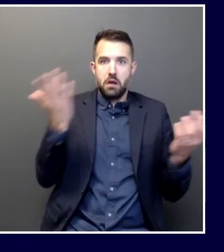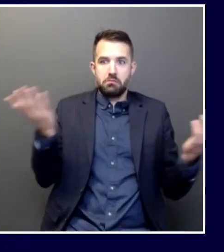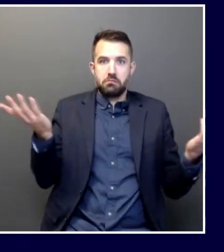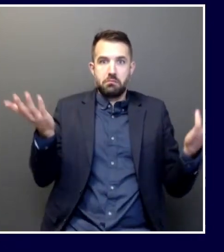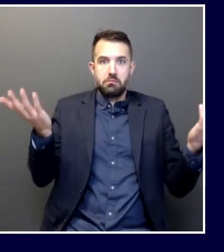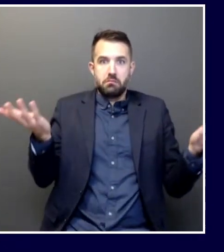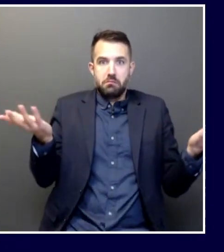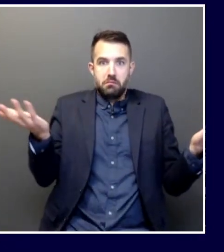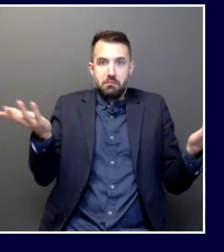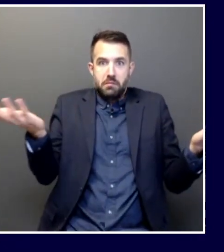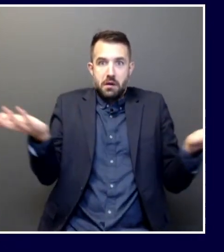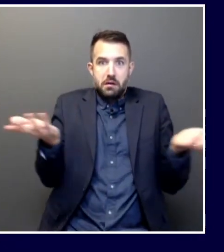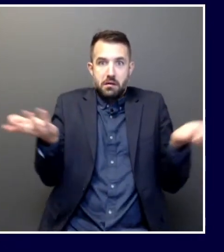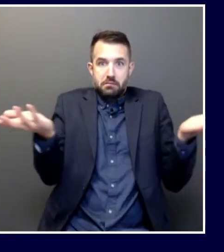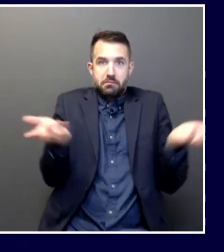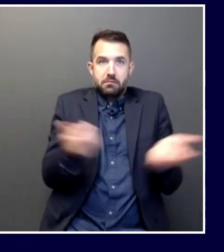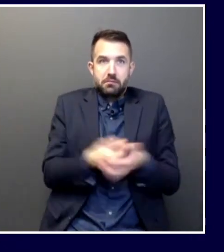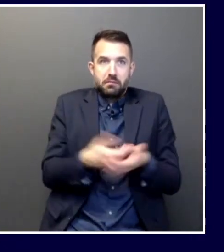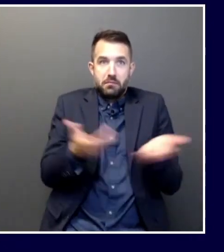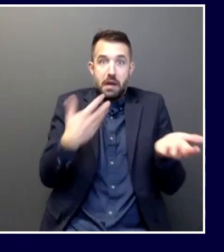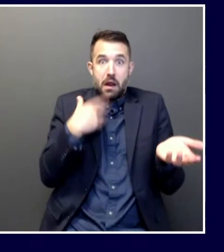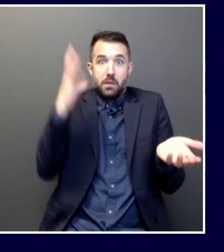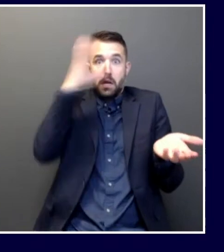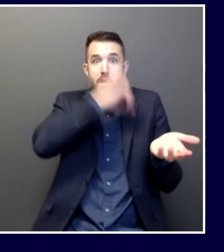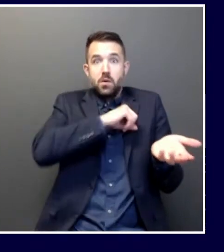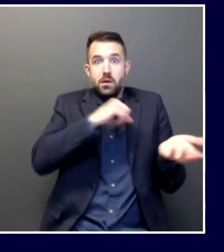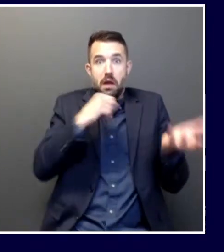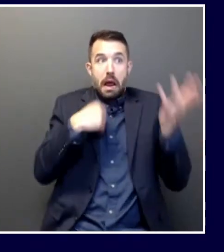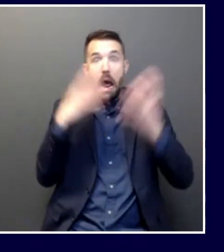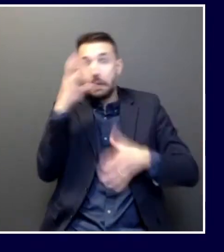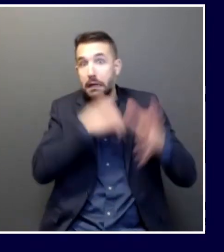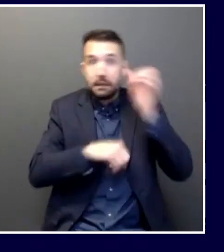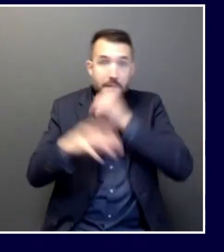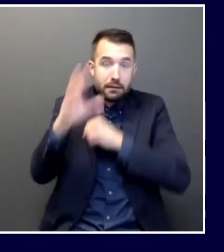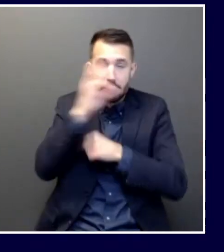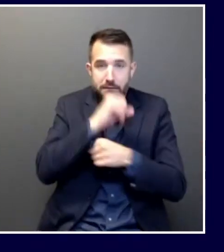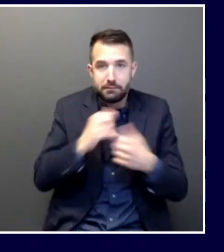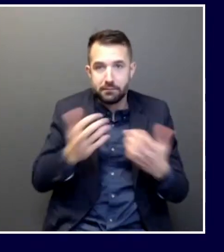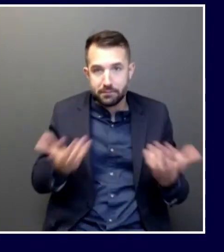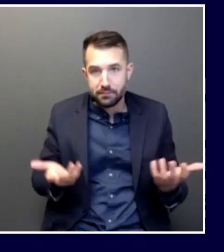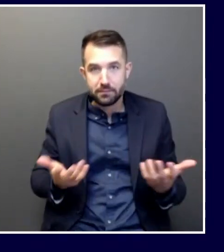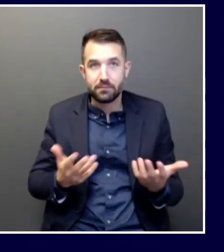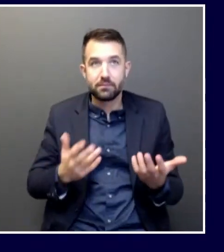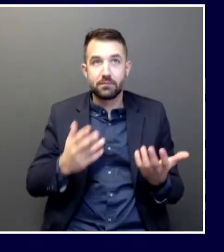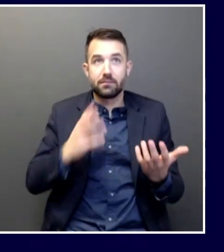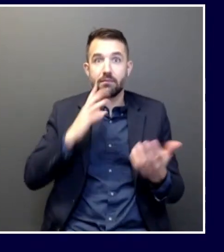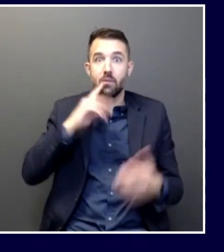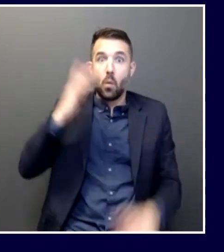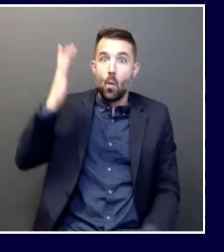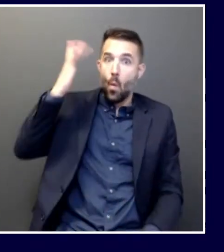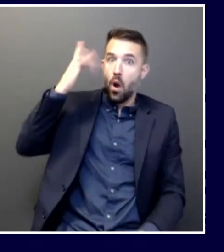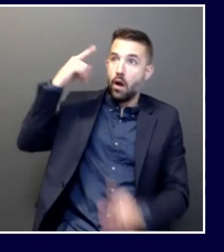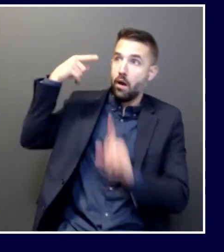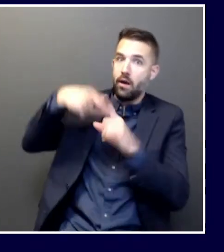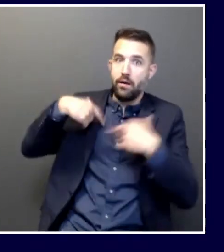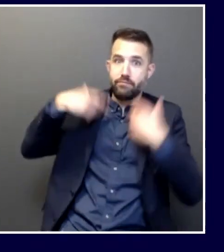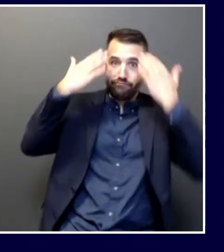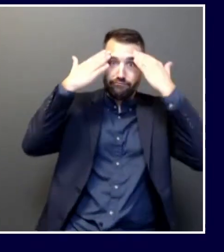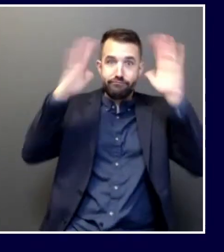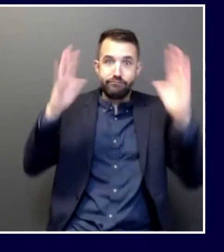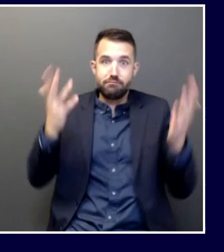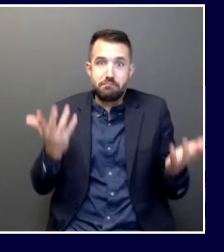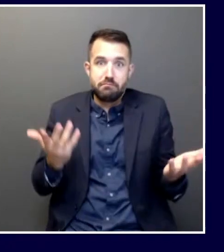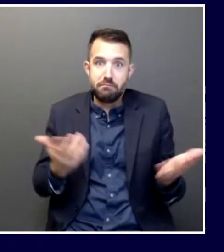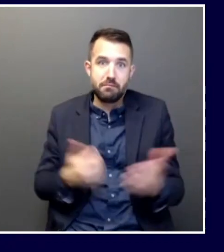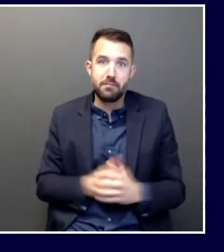We've all got our hypotheses. I'm not sure what's driving this particular increase. We're trying to do what we can to